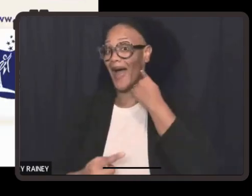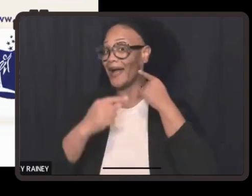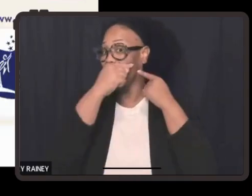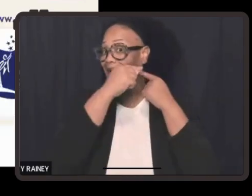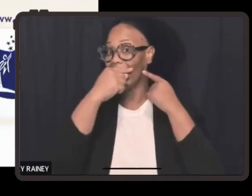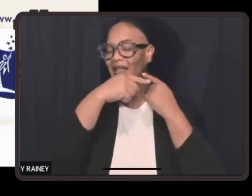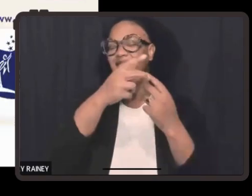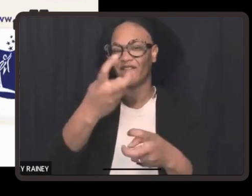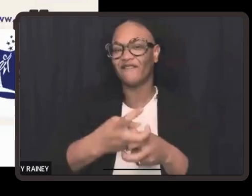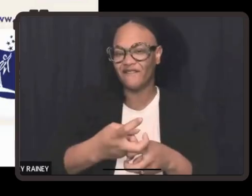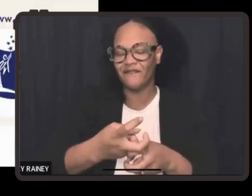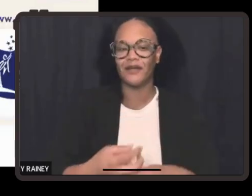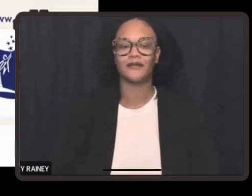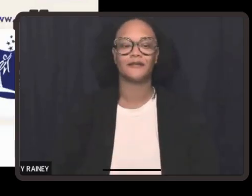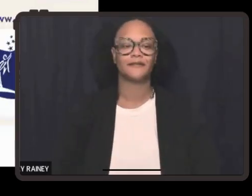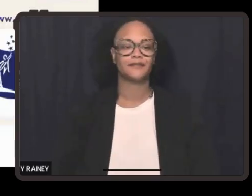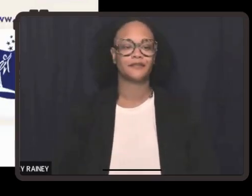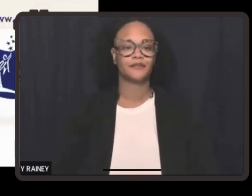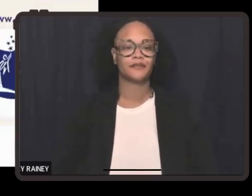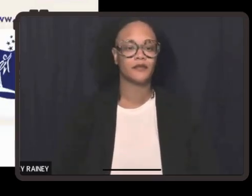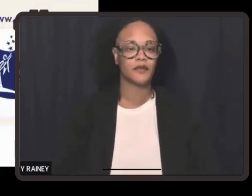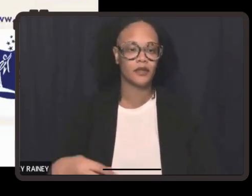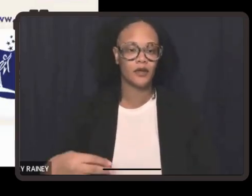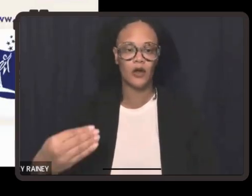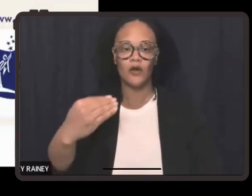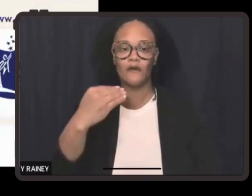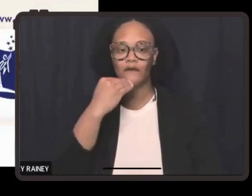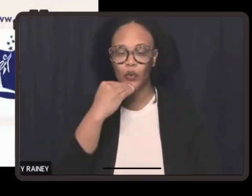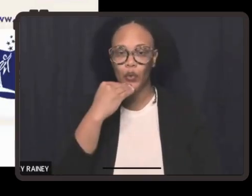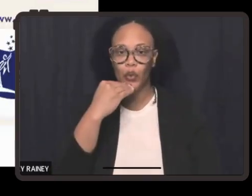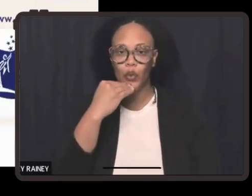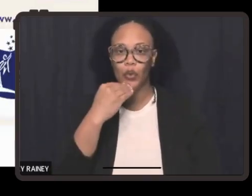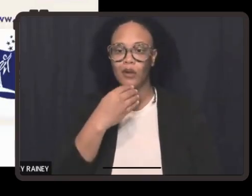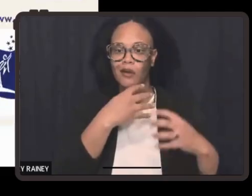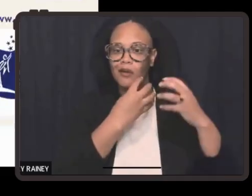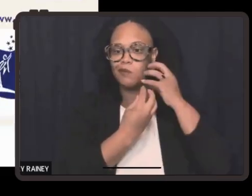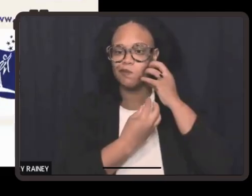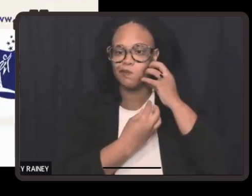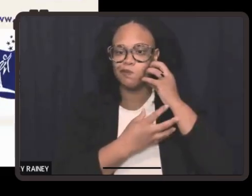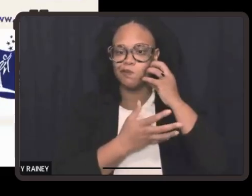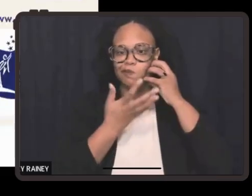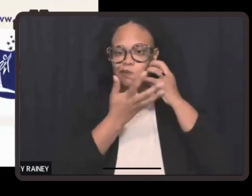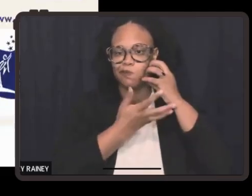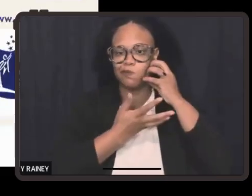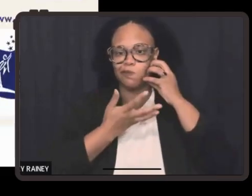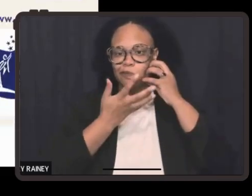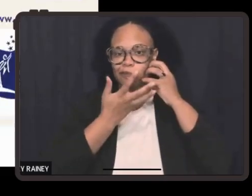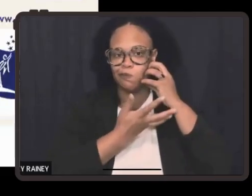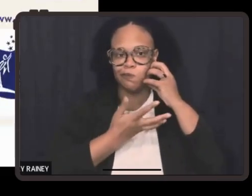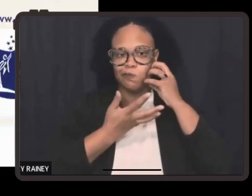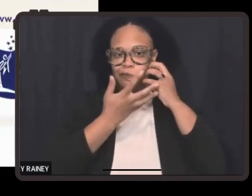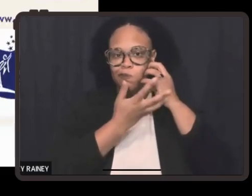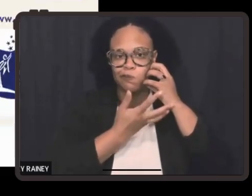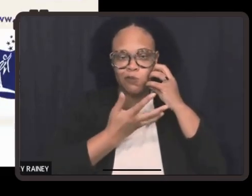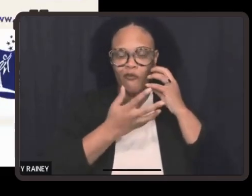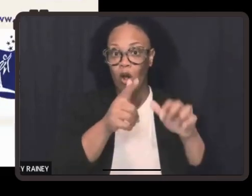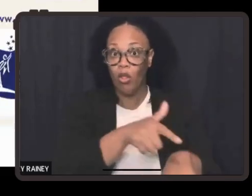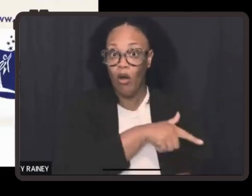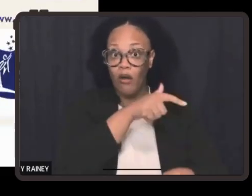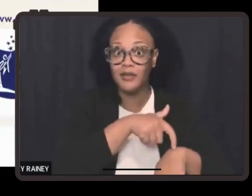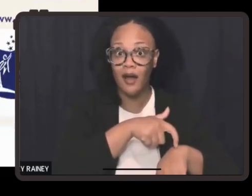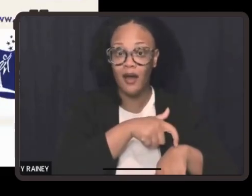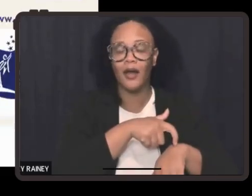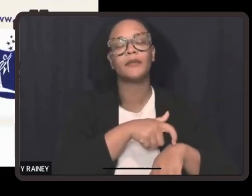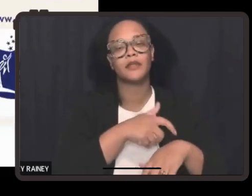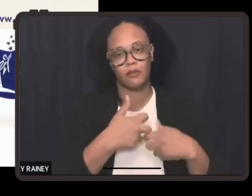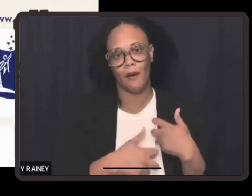And food pocketing is a problem too. Food that is left in the mouth for a long time, and also the reflux.